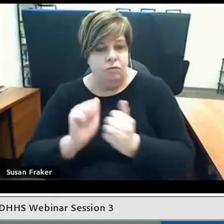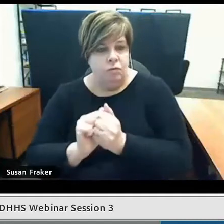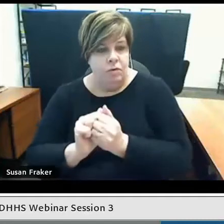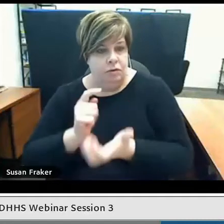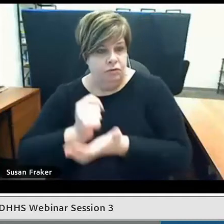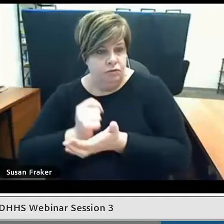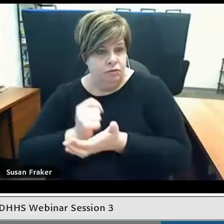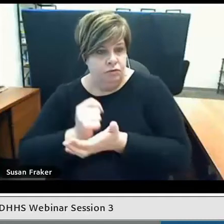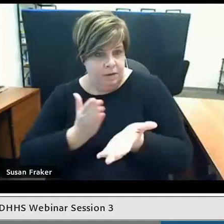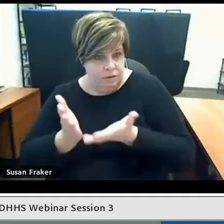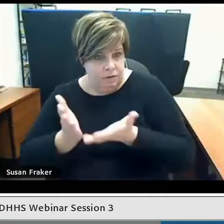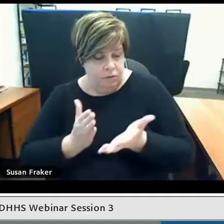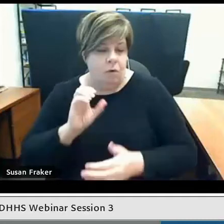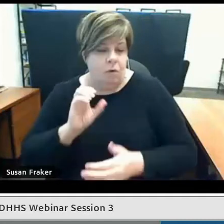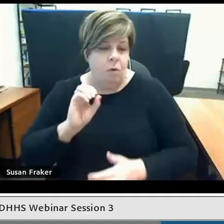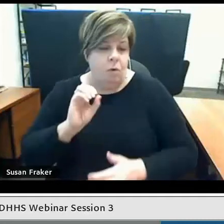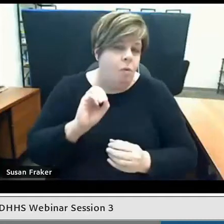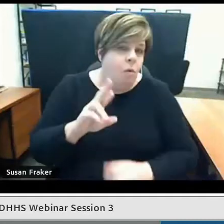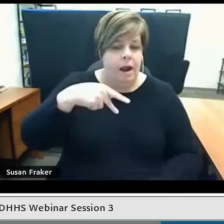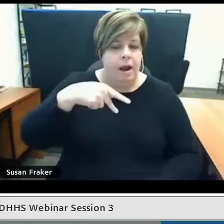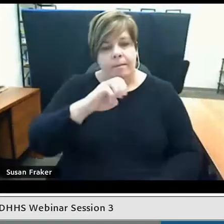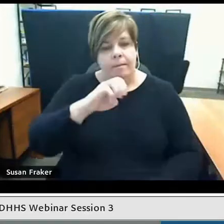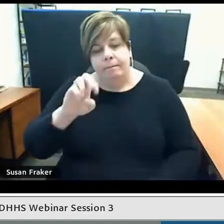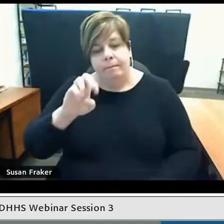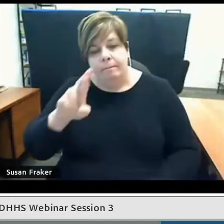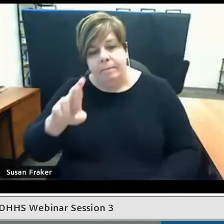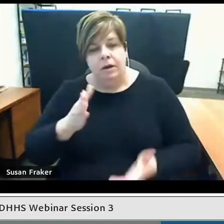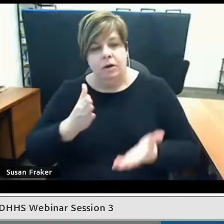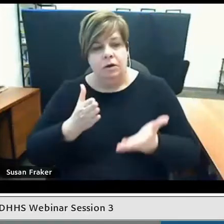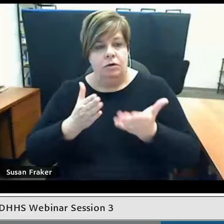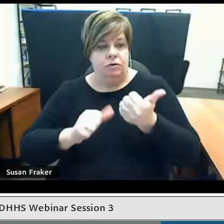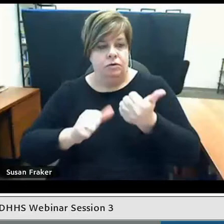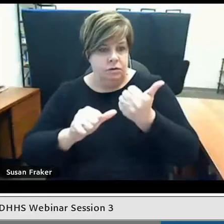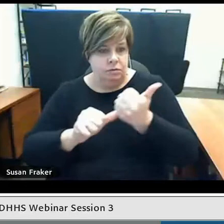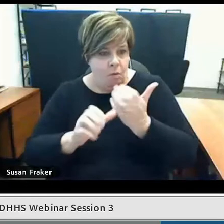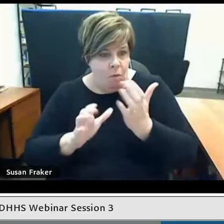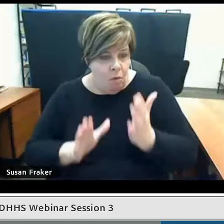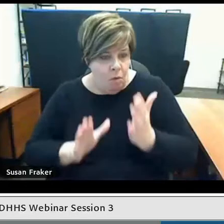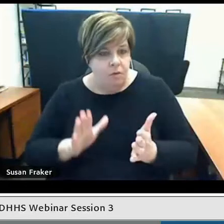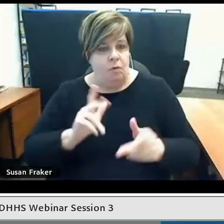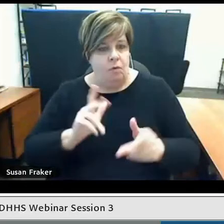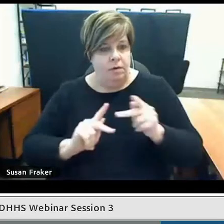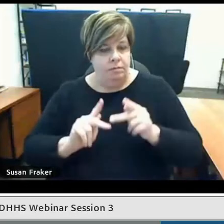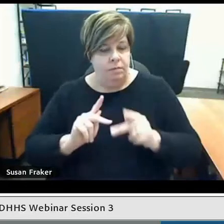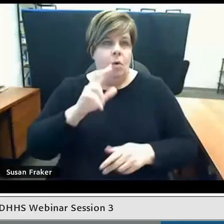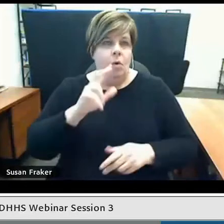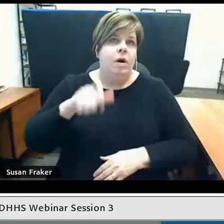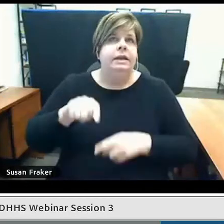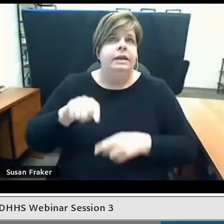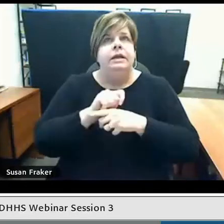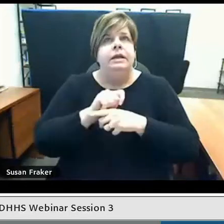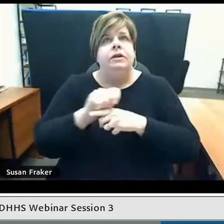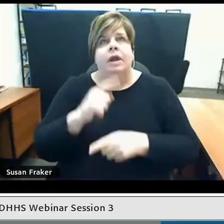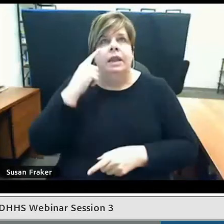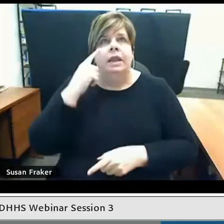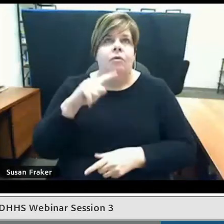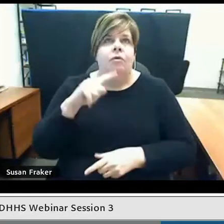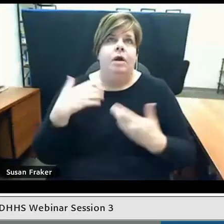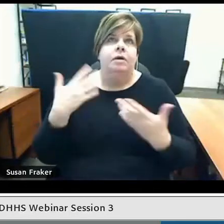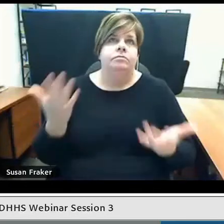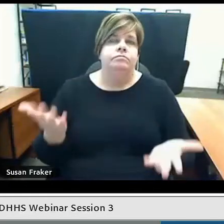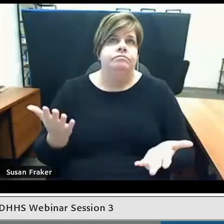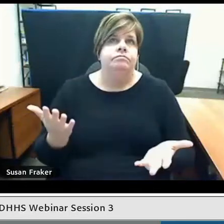their services, or even just say, you know, our staff really need more training in